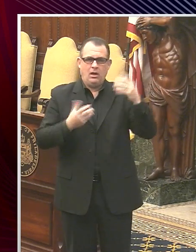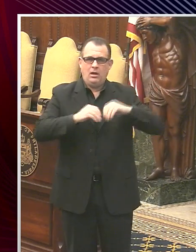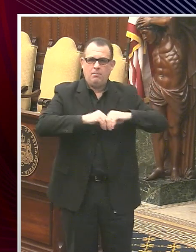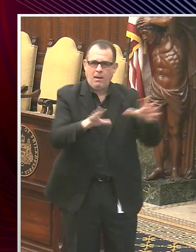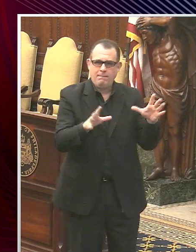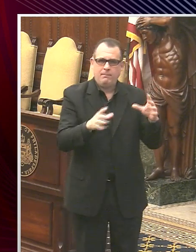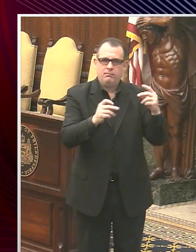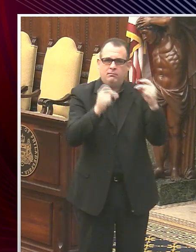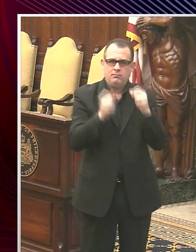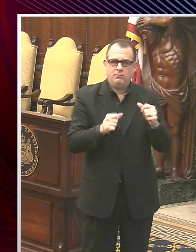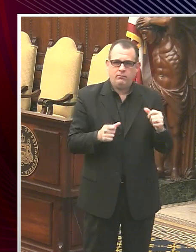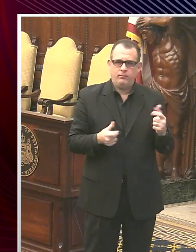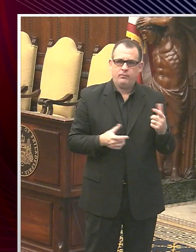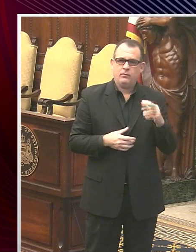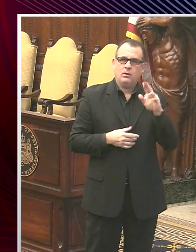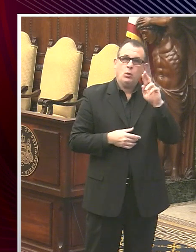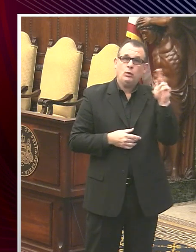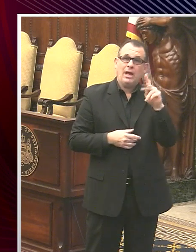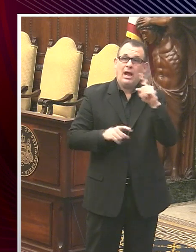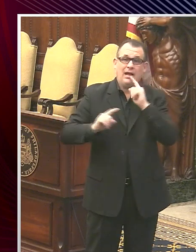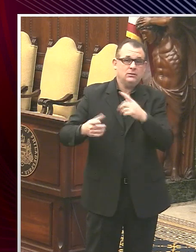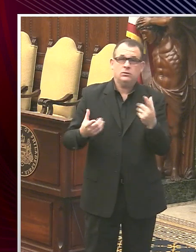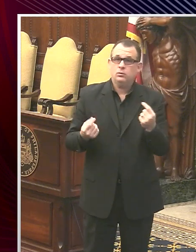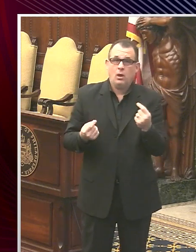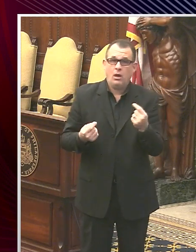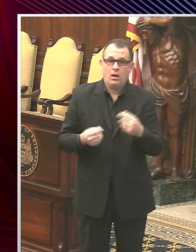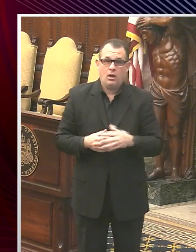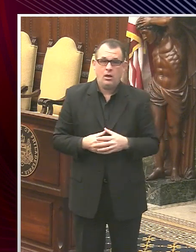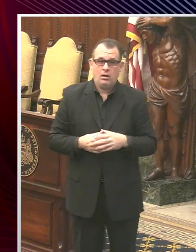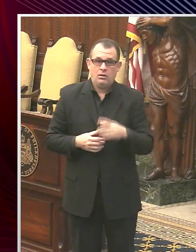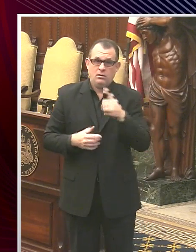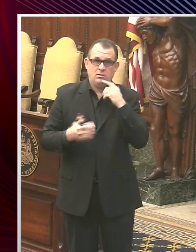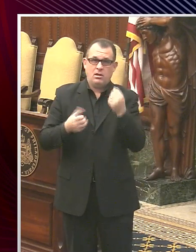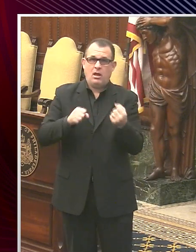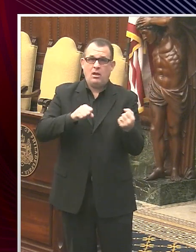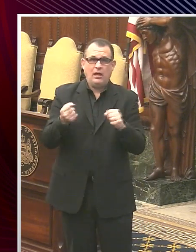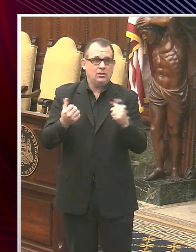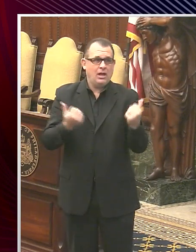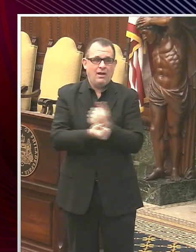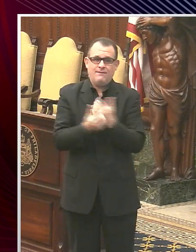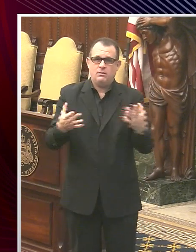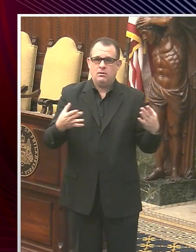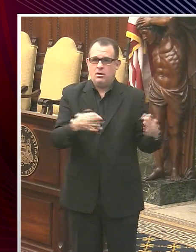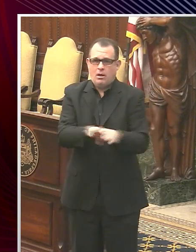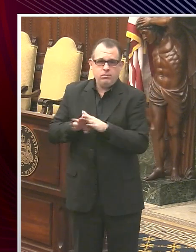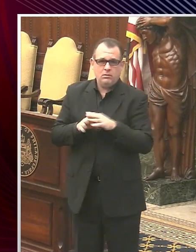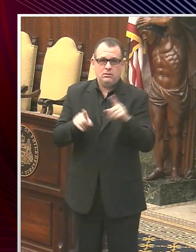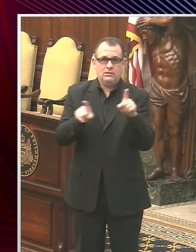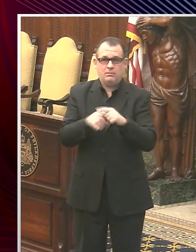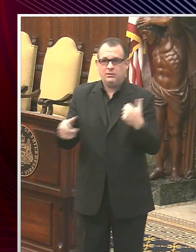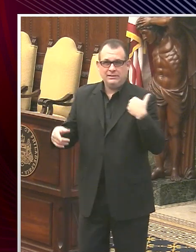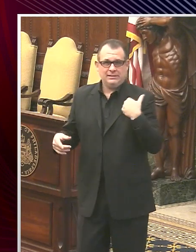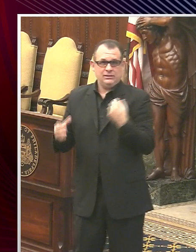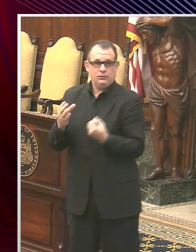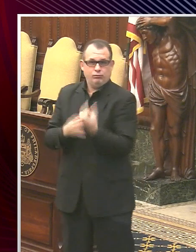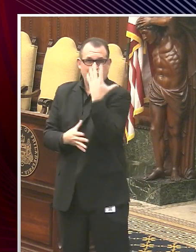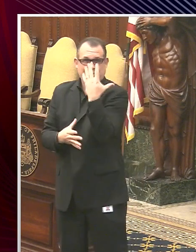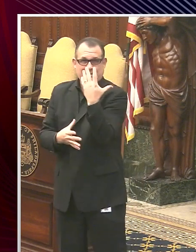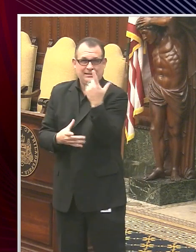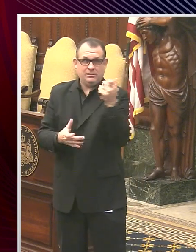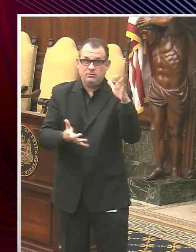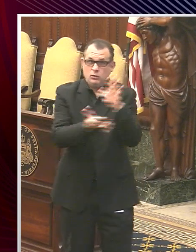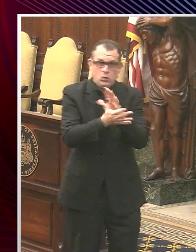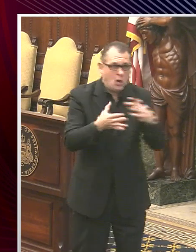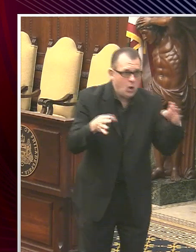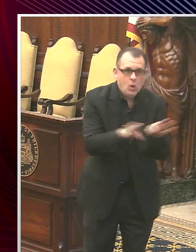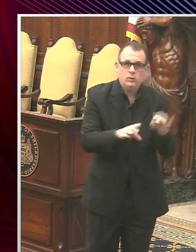that, the United Kingdom just yesterday reported a very tight lockdown, as tight as we had here in the spring, including closing all of their schools. Now,